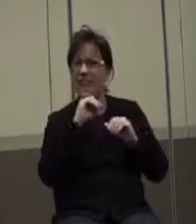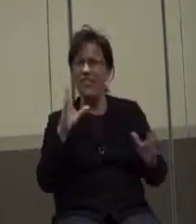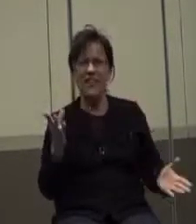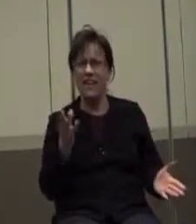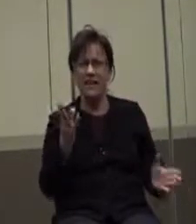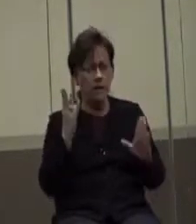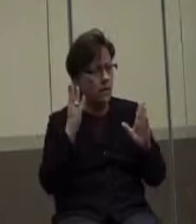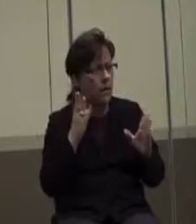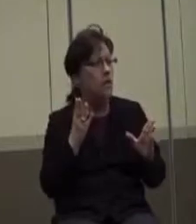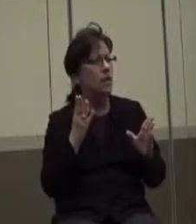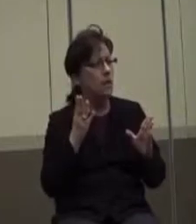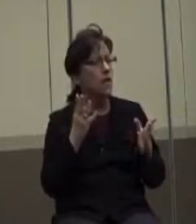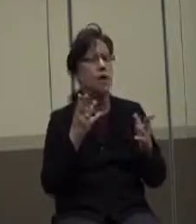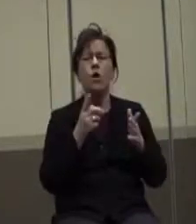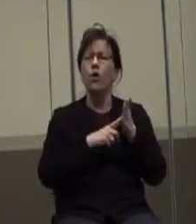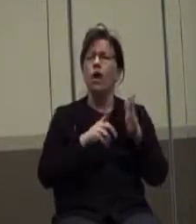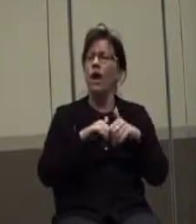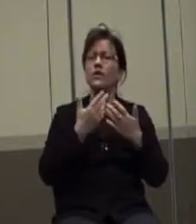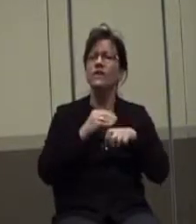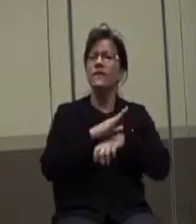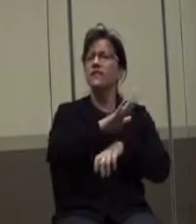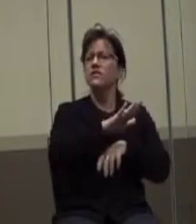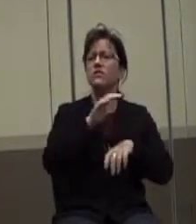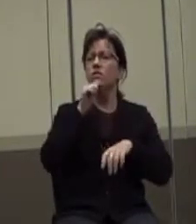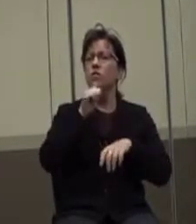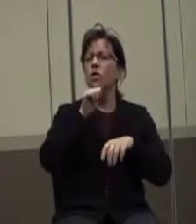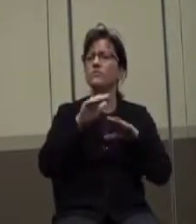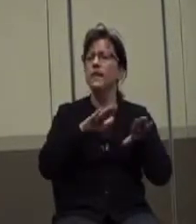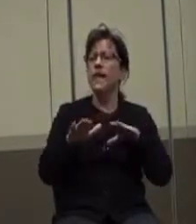given. What did that do to Amy's behavior?